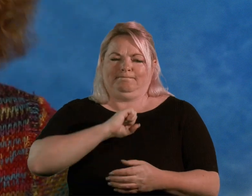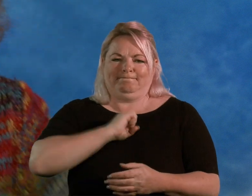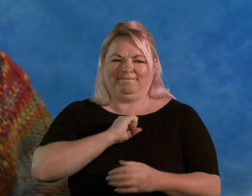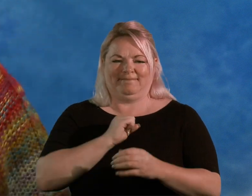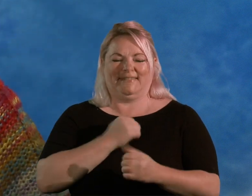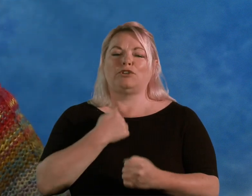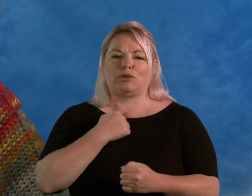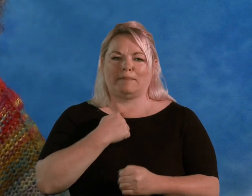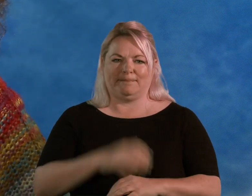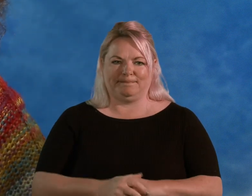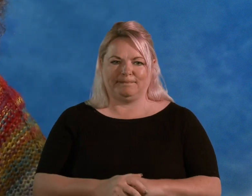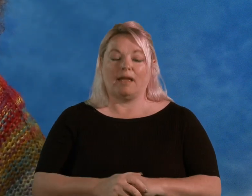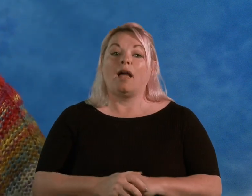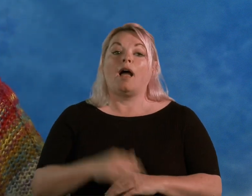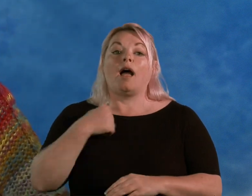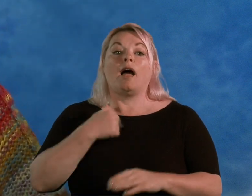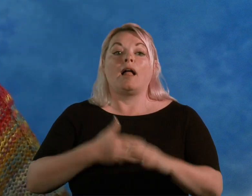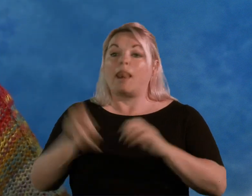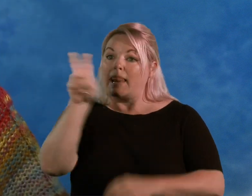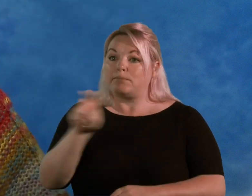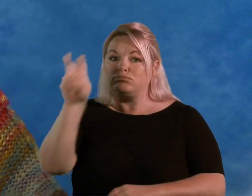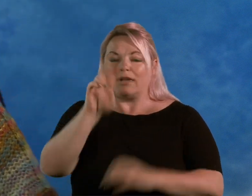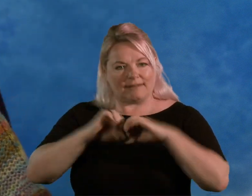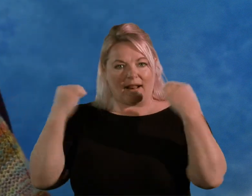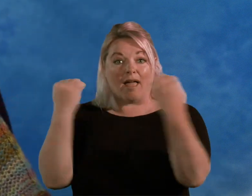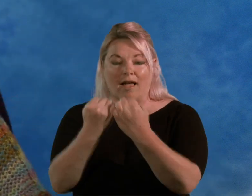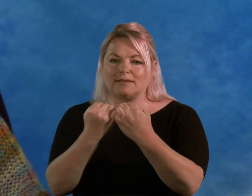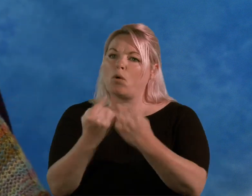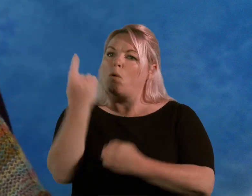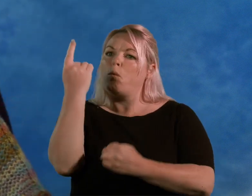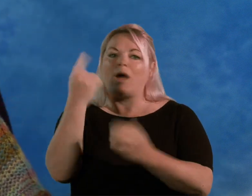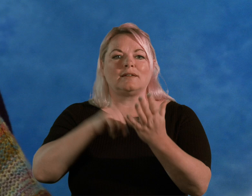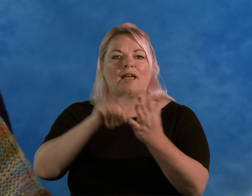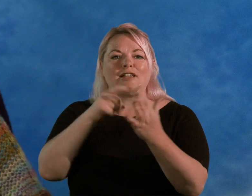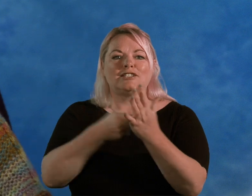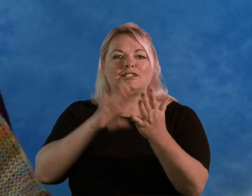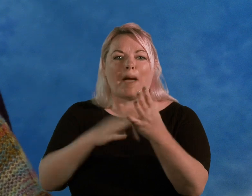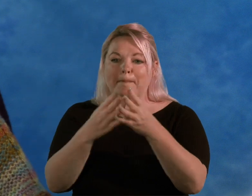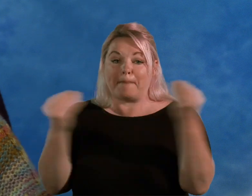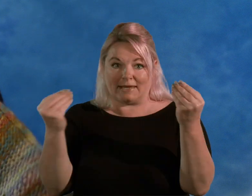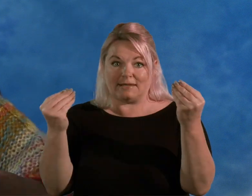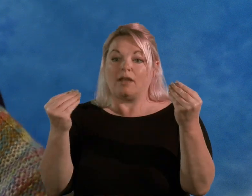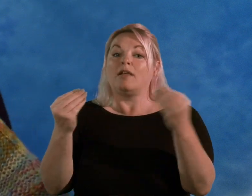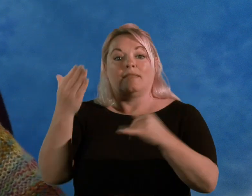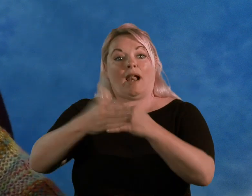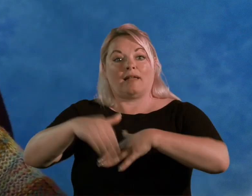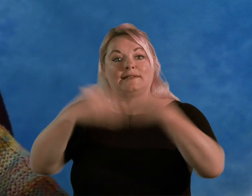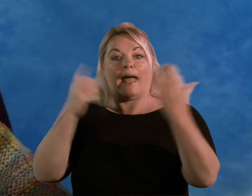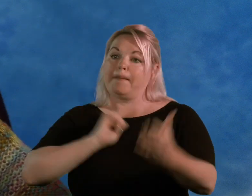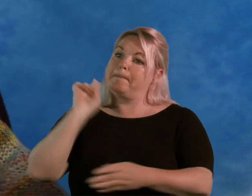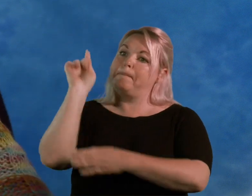excuse me. I go to lip reading classes. I haven't been for one term, but I went back for the last